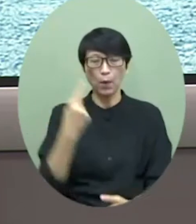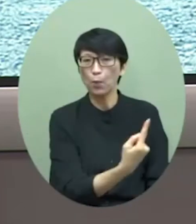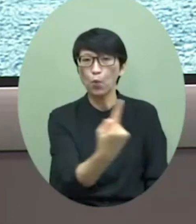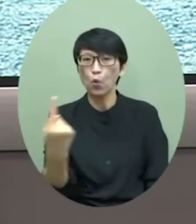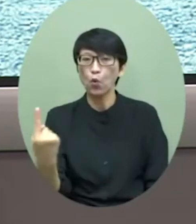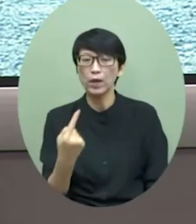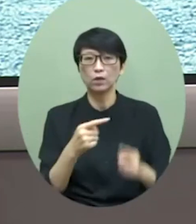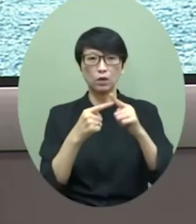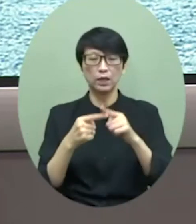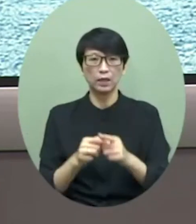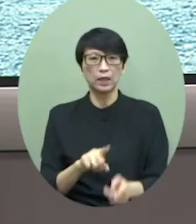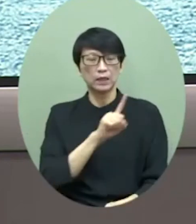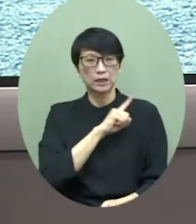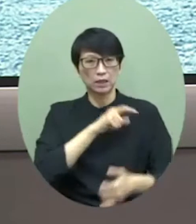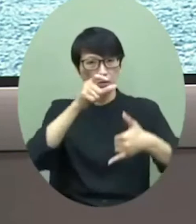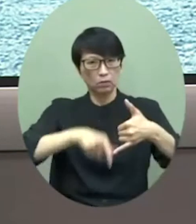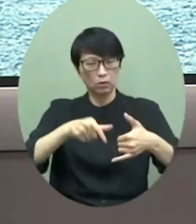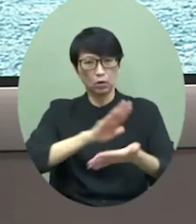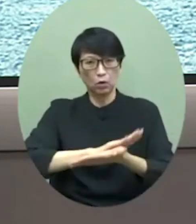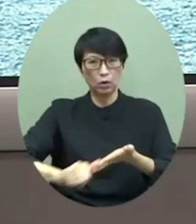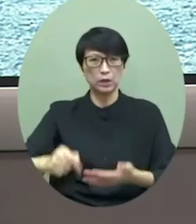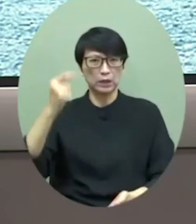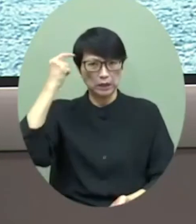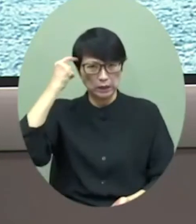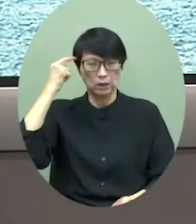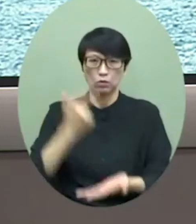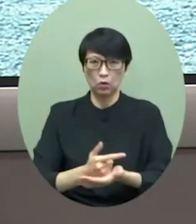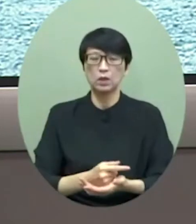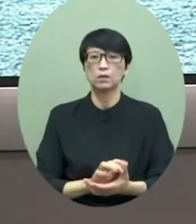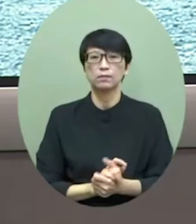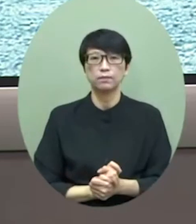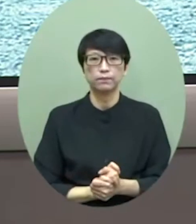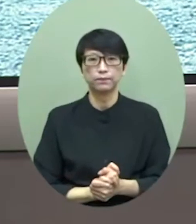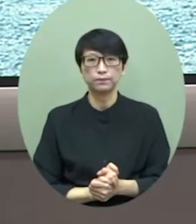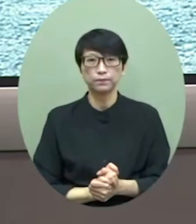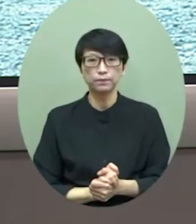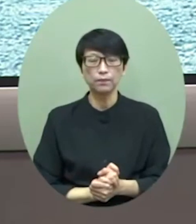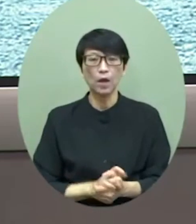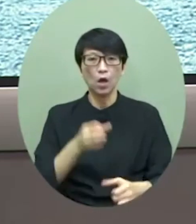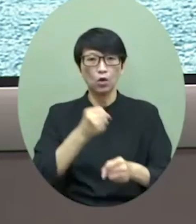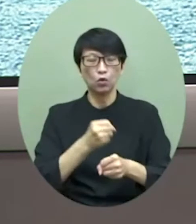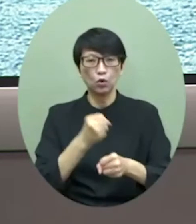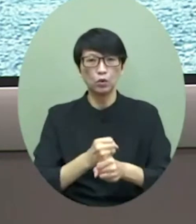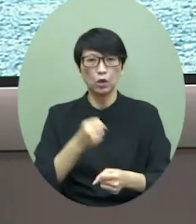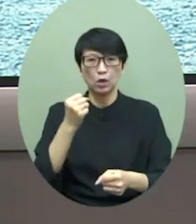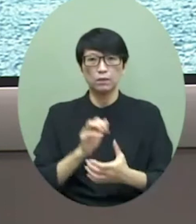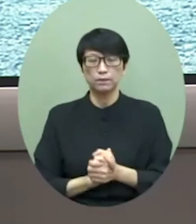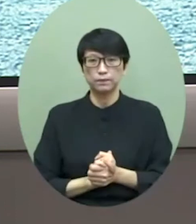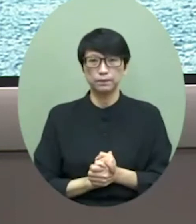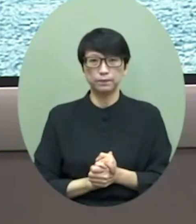isolation facilities and testing facilities as well. And then we've also been mounting extensive public education